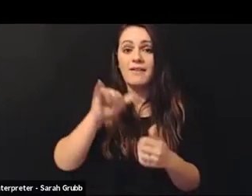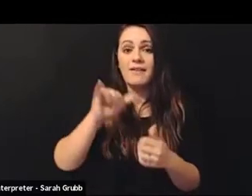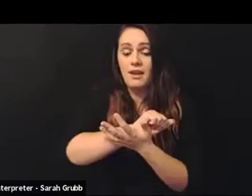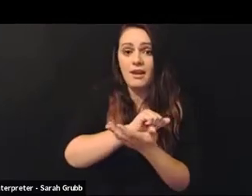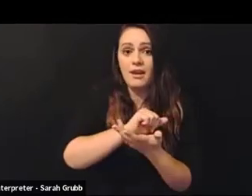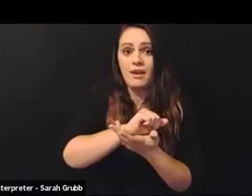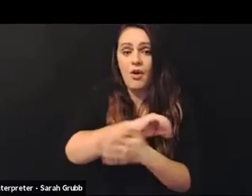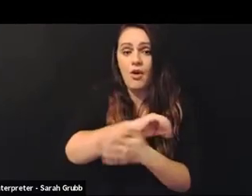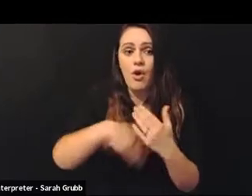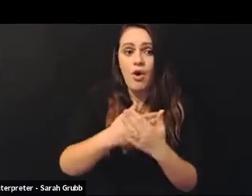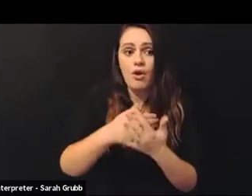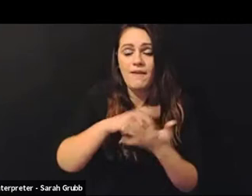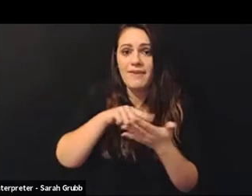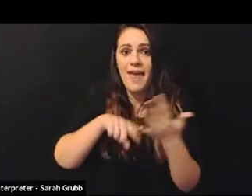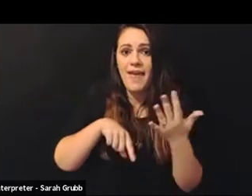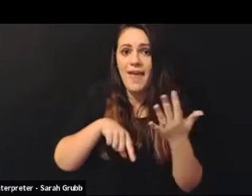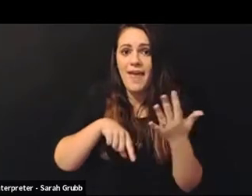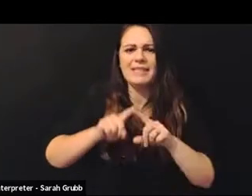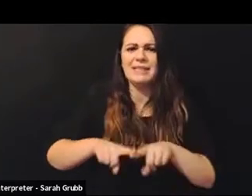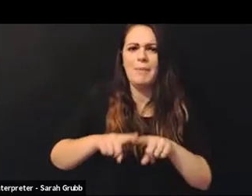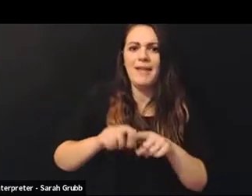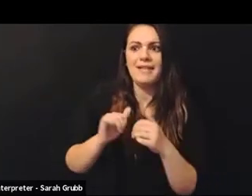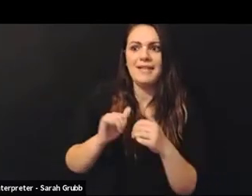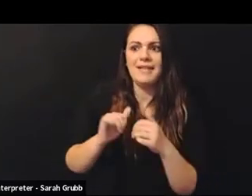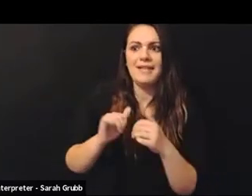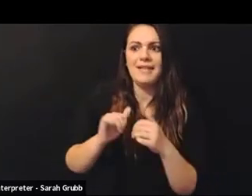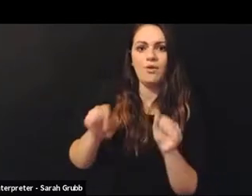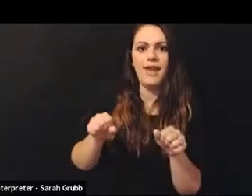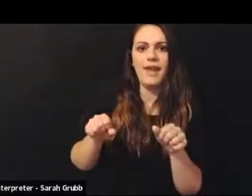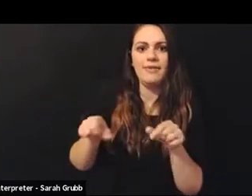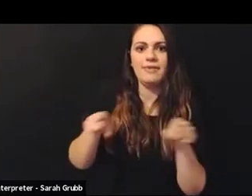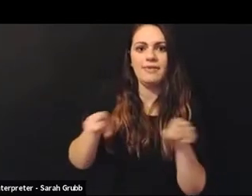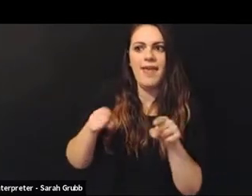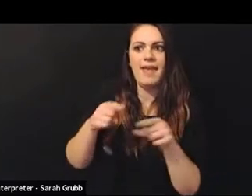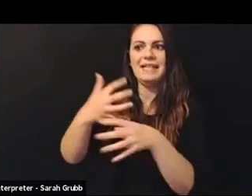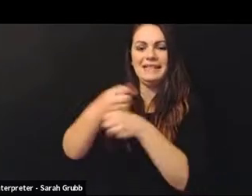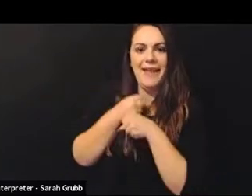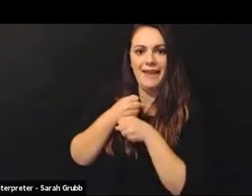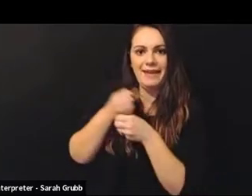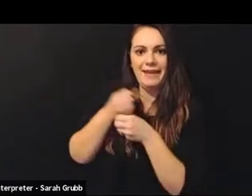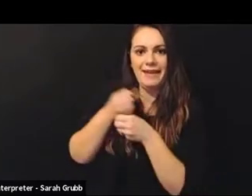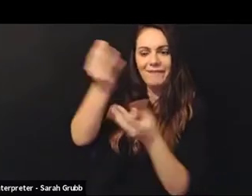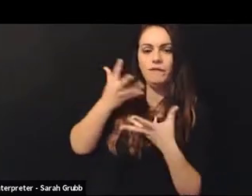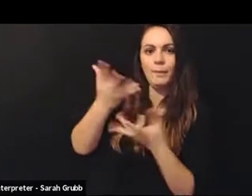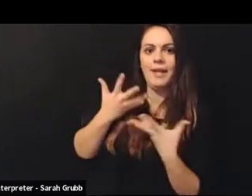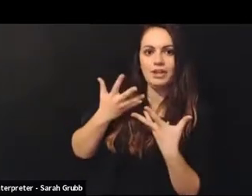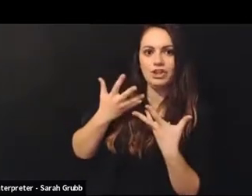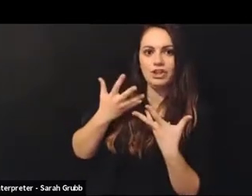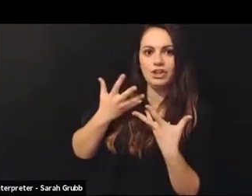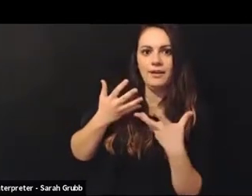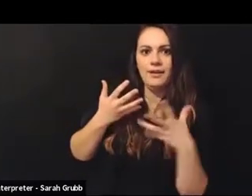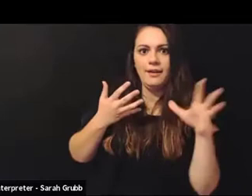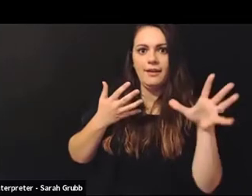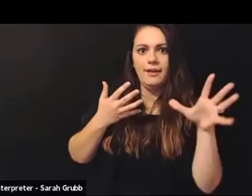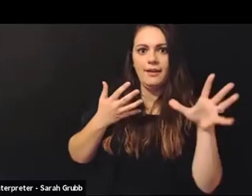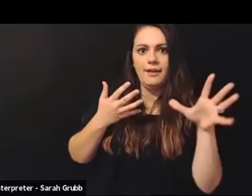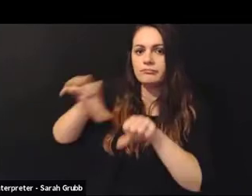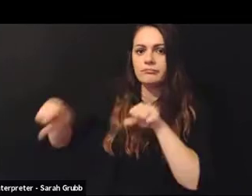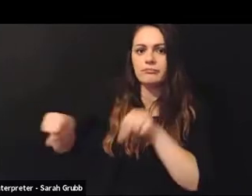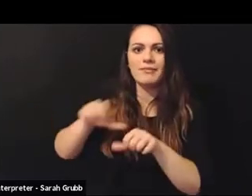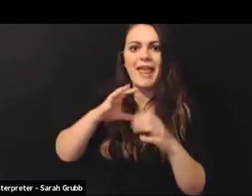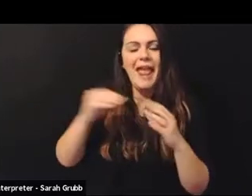their ability to get sensory information and also process sensory information. Very interesting, I think.